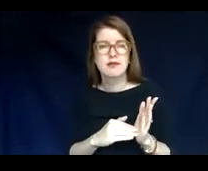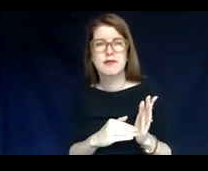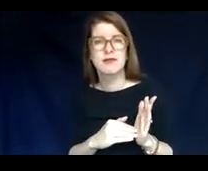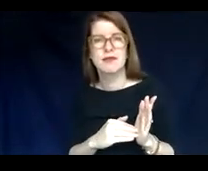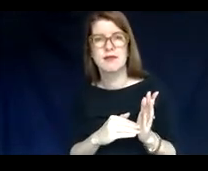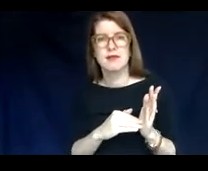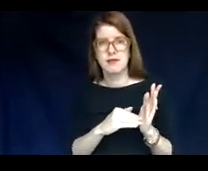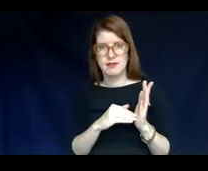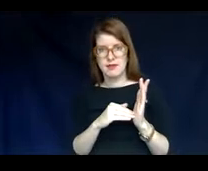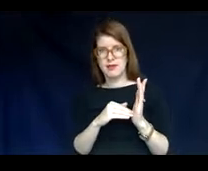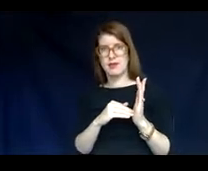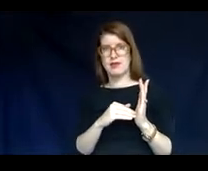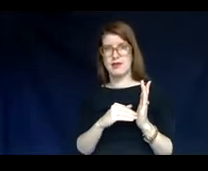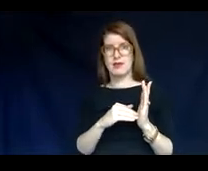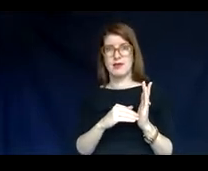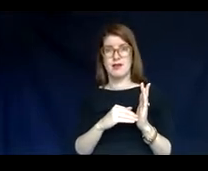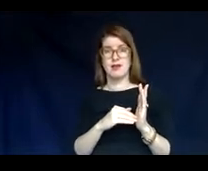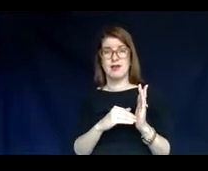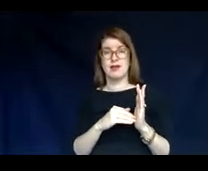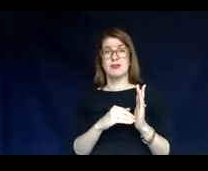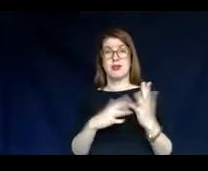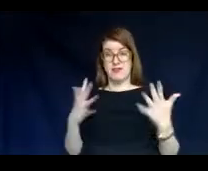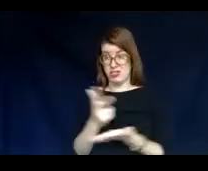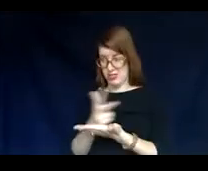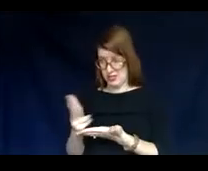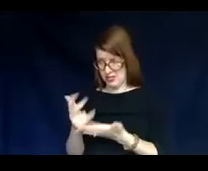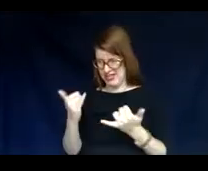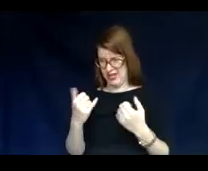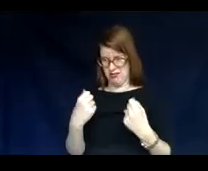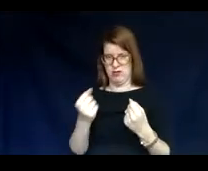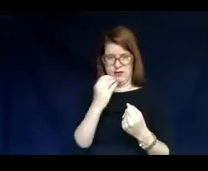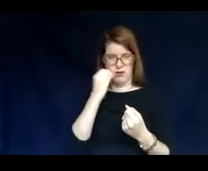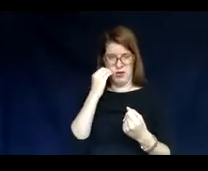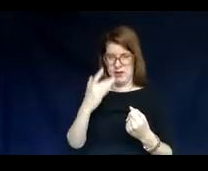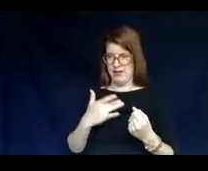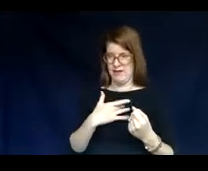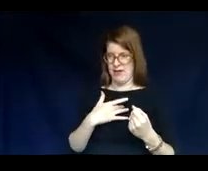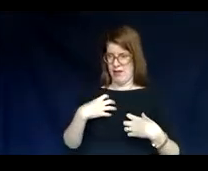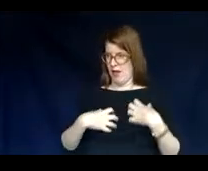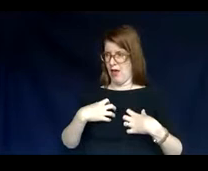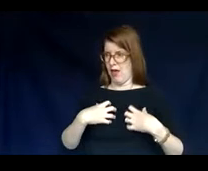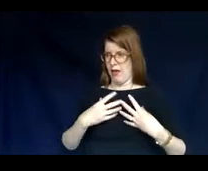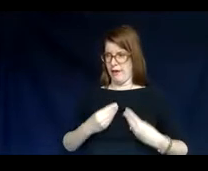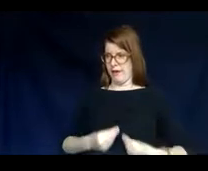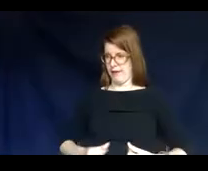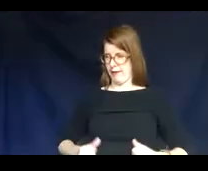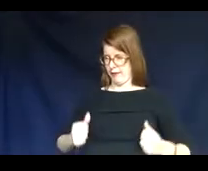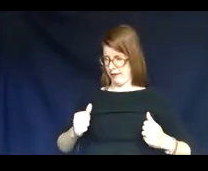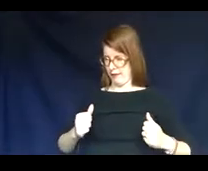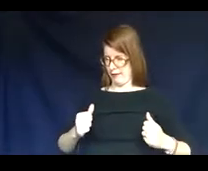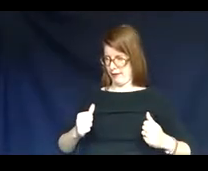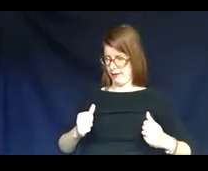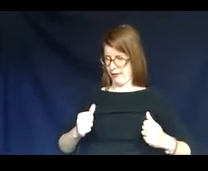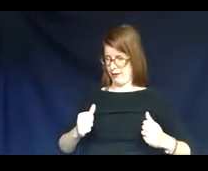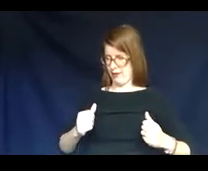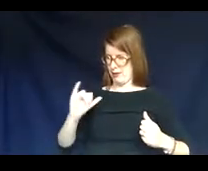Man, now I'm driving home. A sense of dread is both lifted and lies on me. I'm talking to God as a friend in a